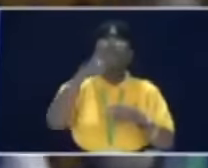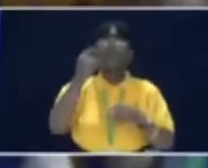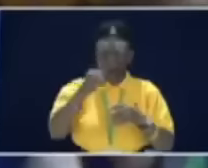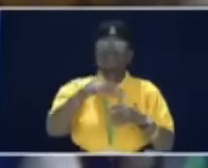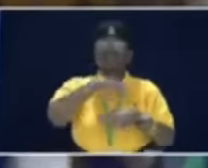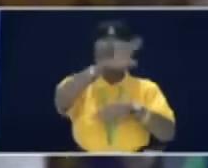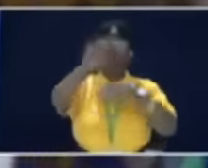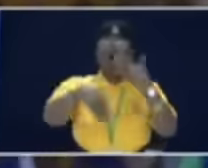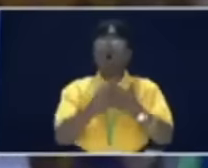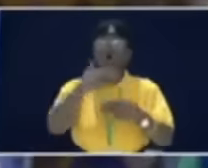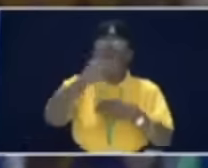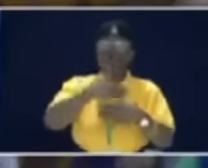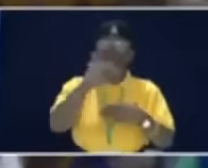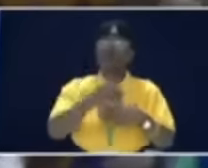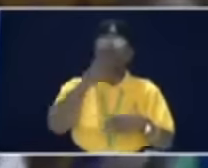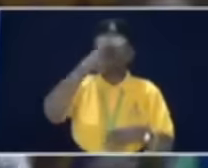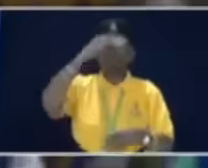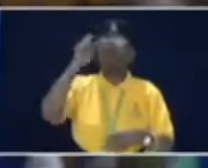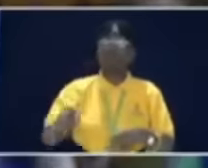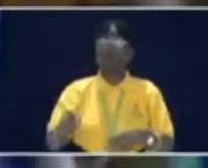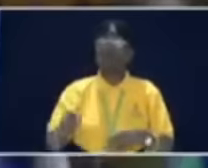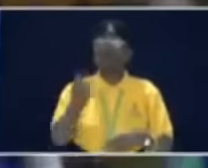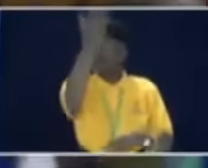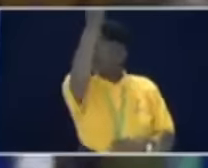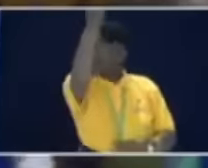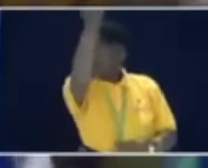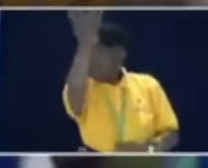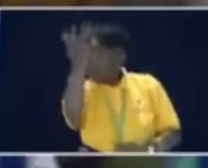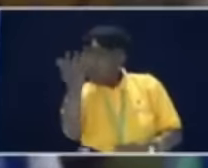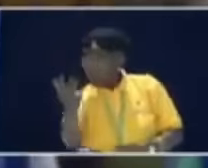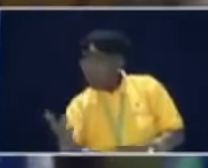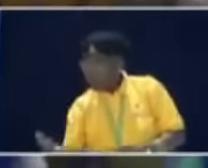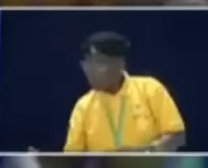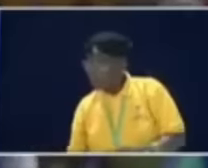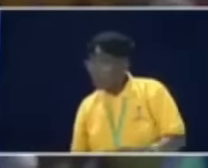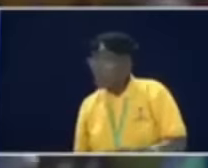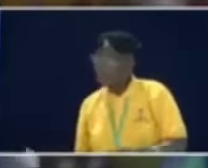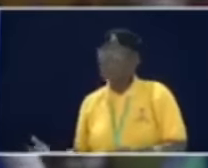all wars must come down.